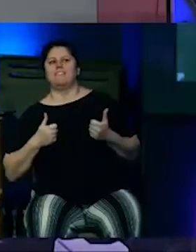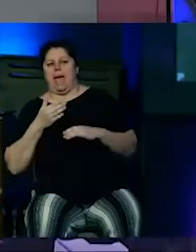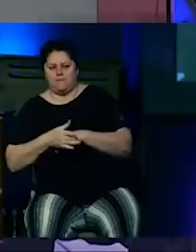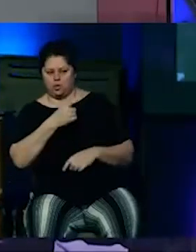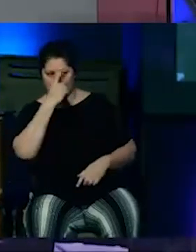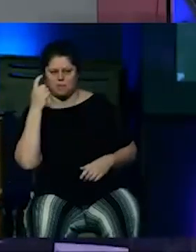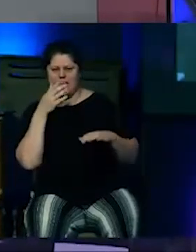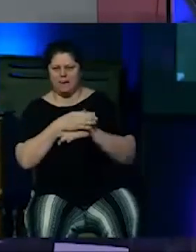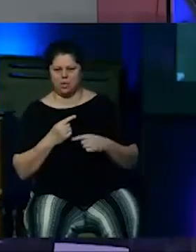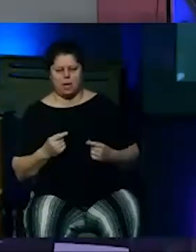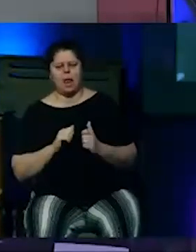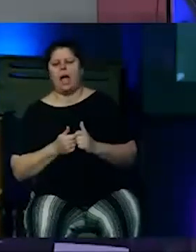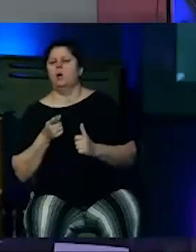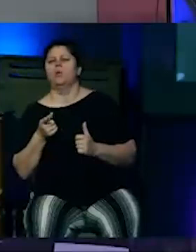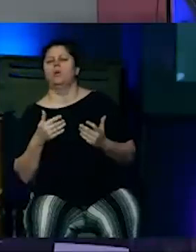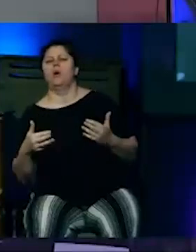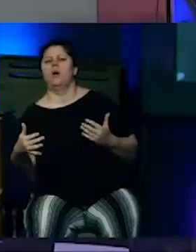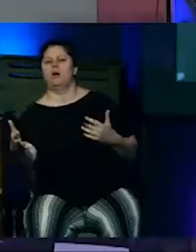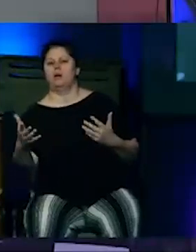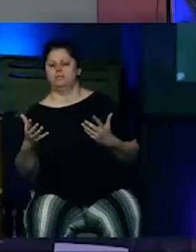and pain. So,